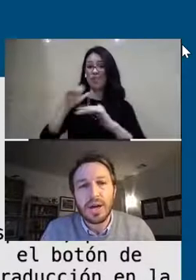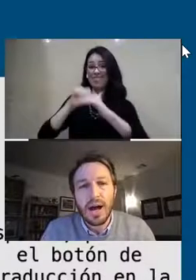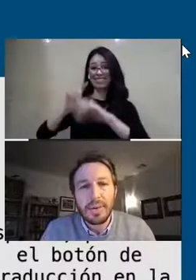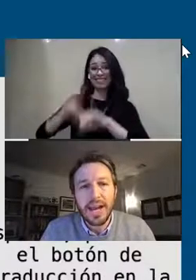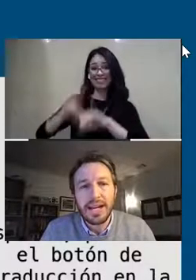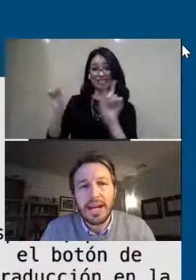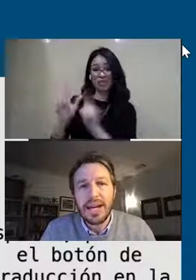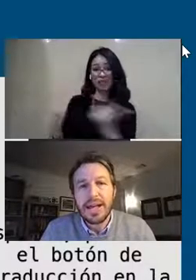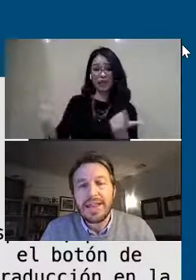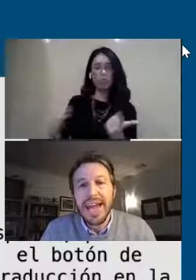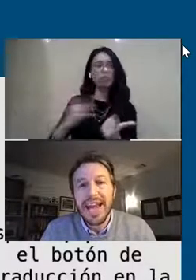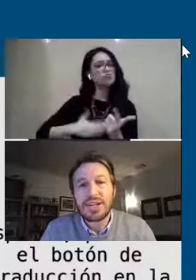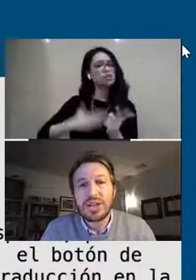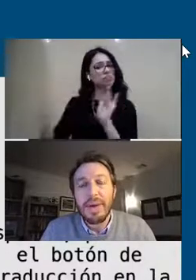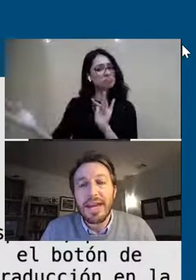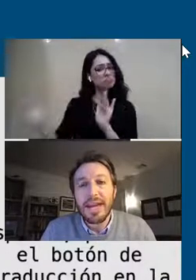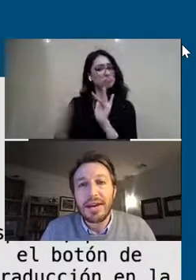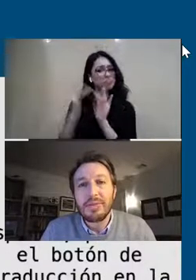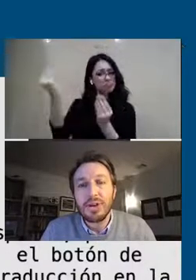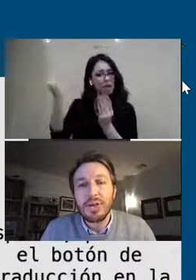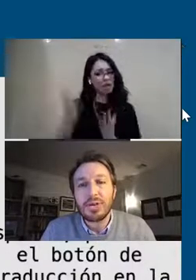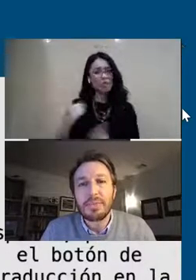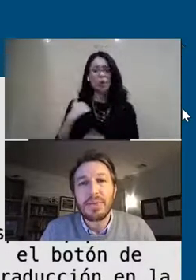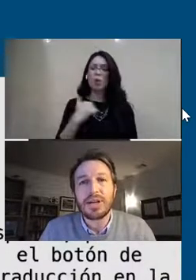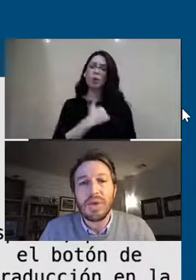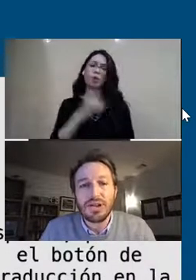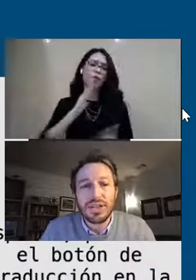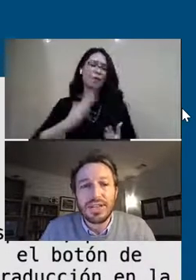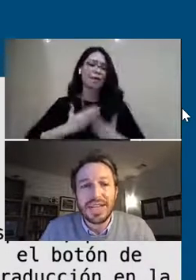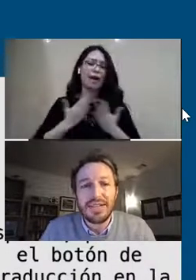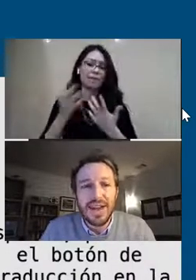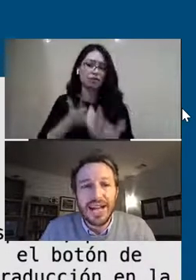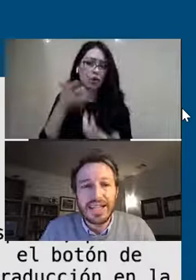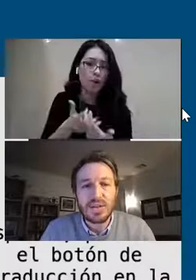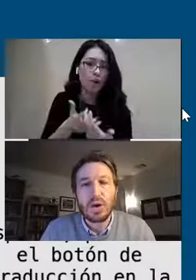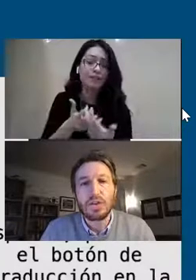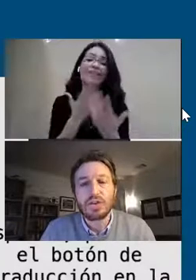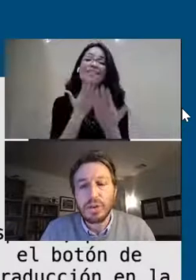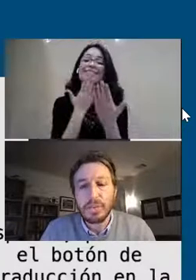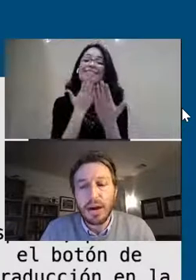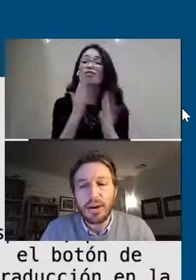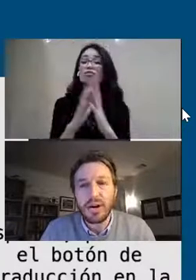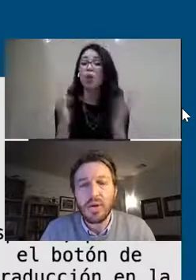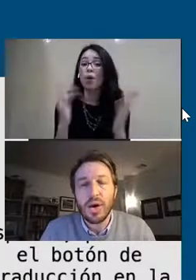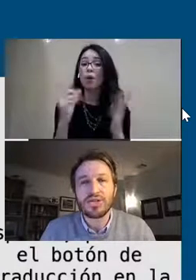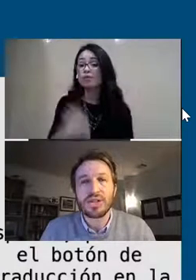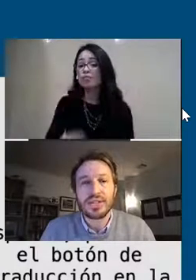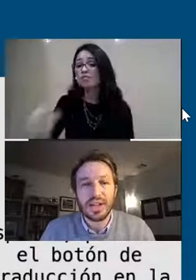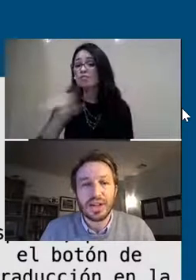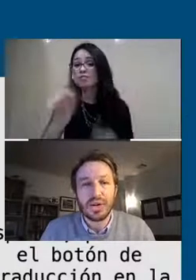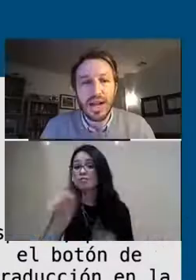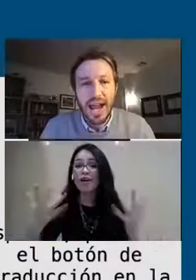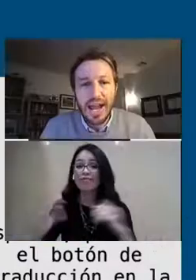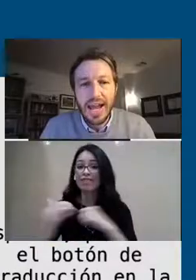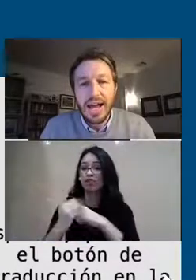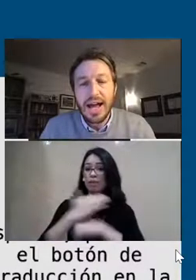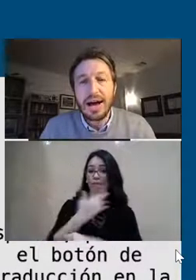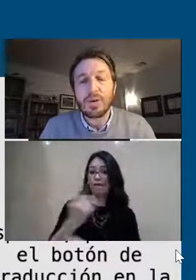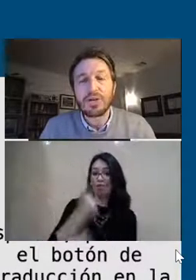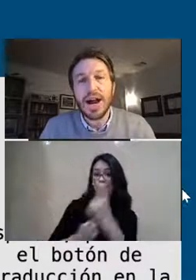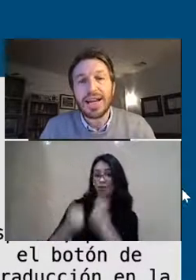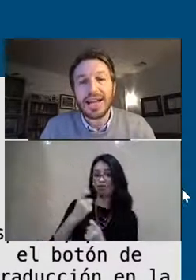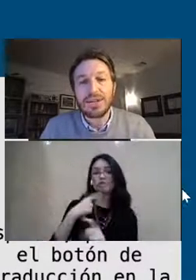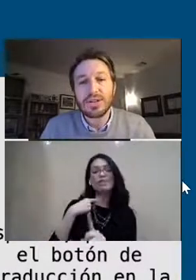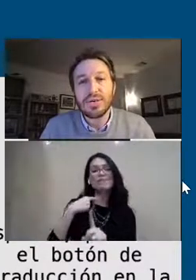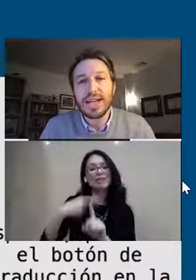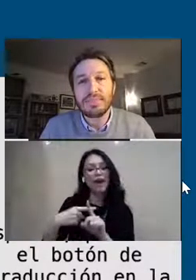able to accommodate. Thanks to the many of you who submitted questions in advance. We'll also be monitoring questions in the Q&A. We'll